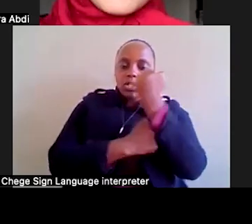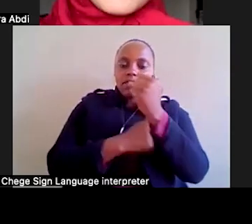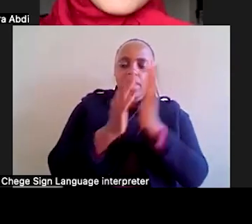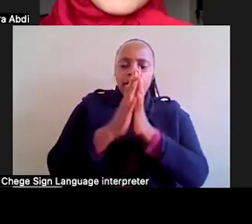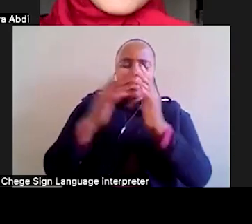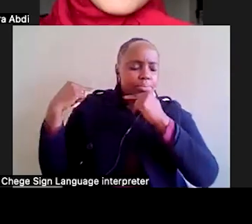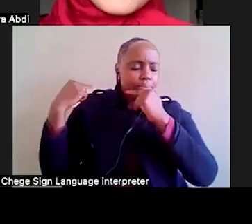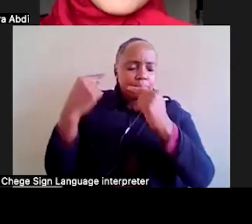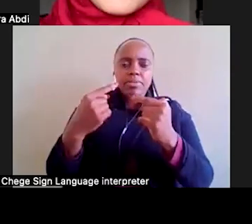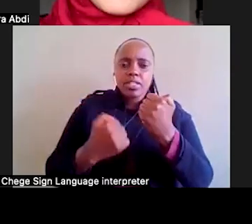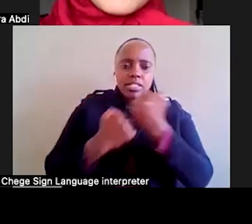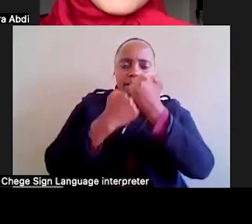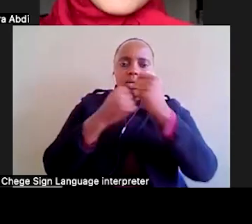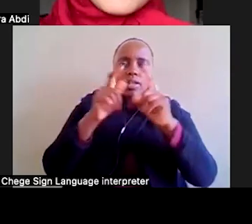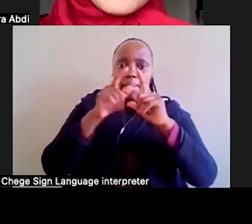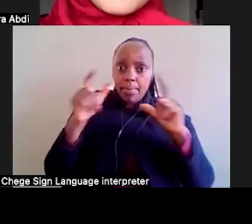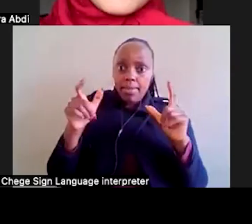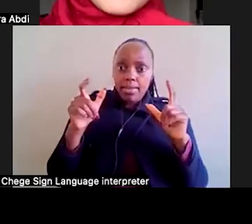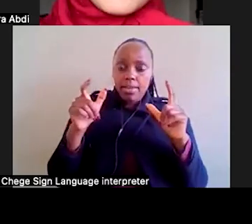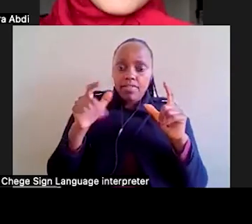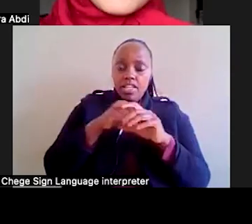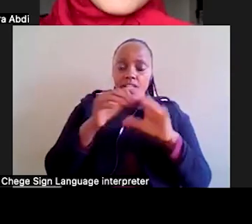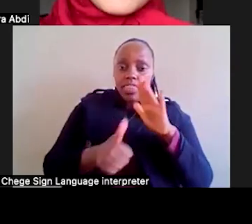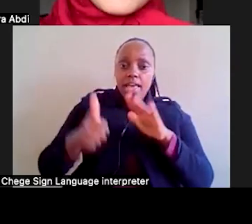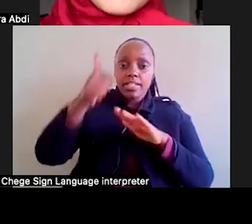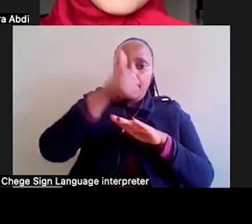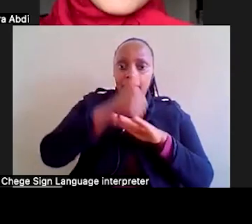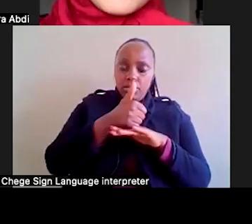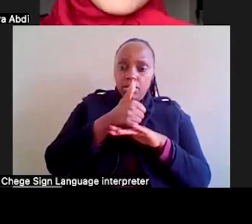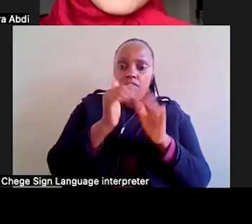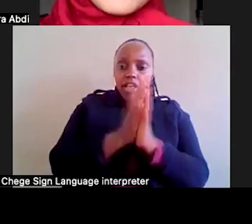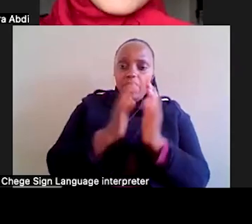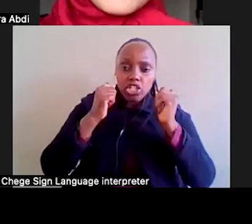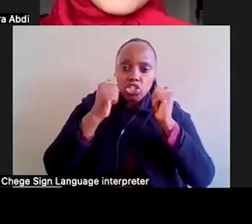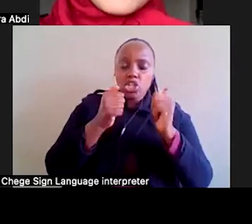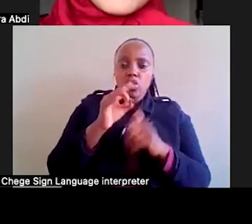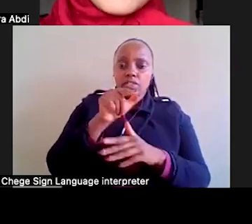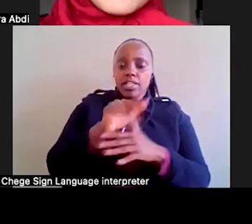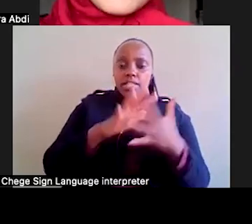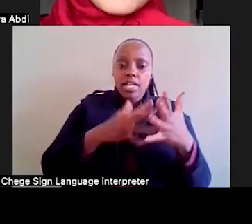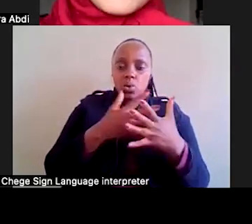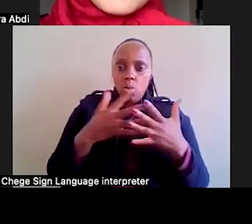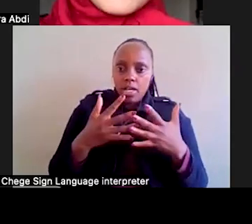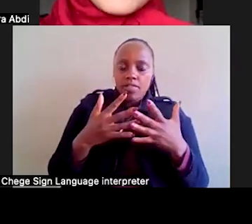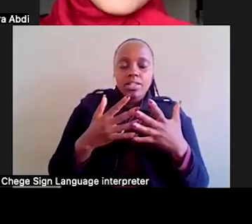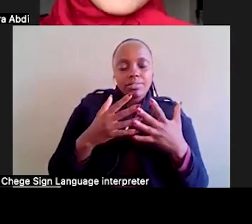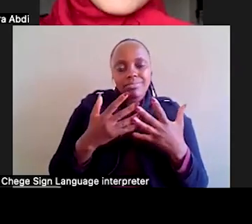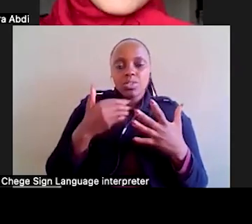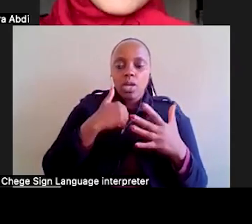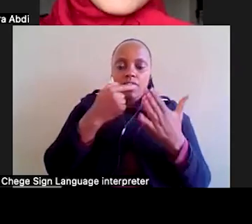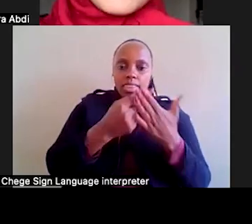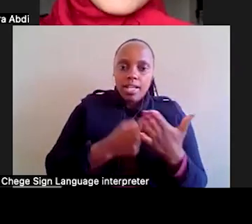have been very supportive in the establishment and strengthening of this network. And so we had dialogues